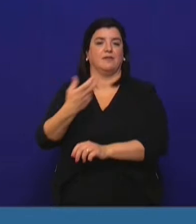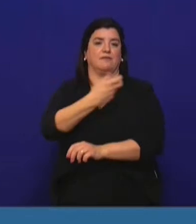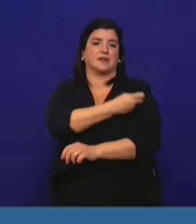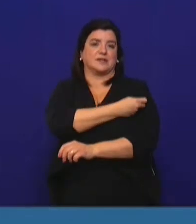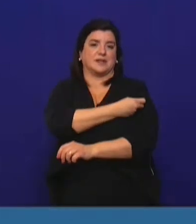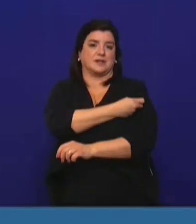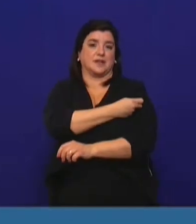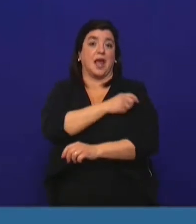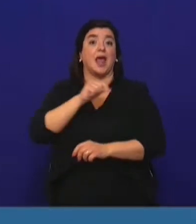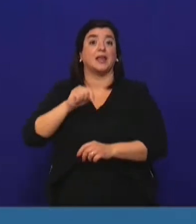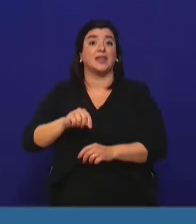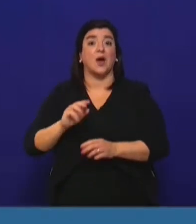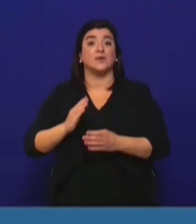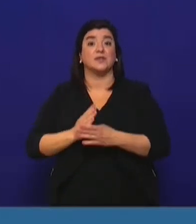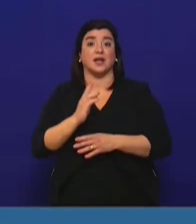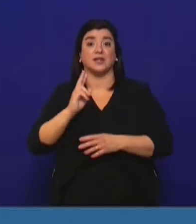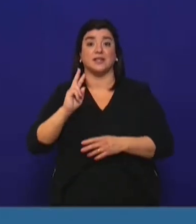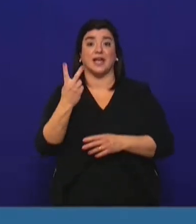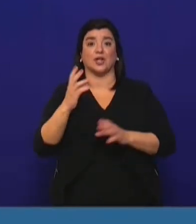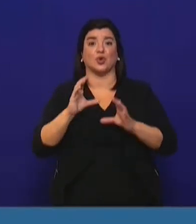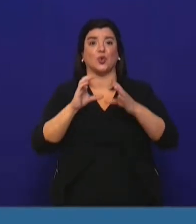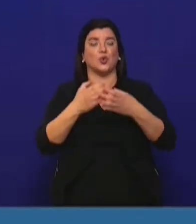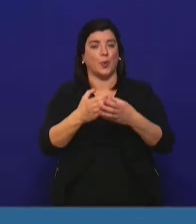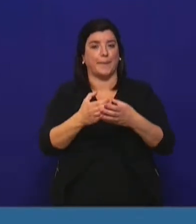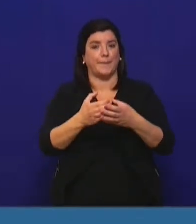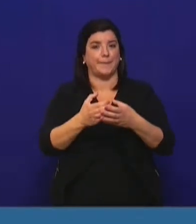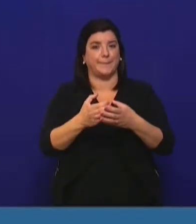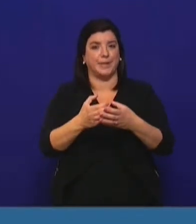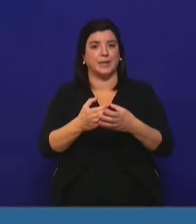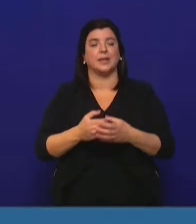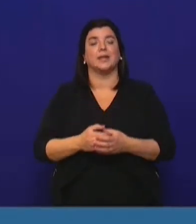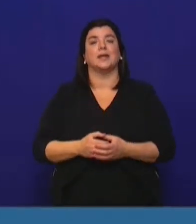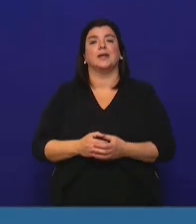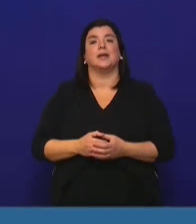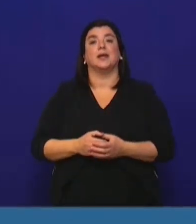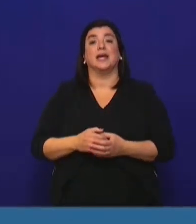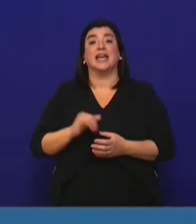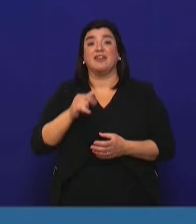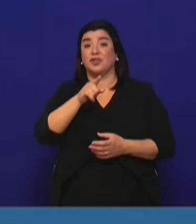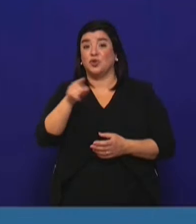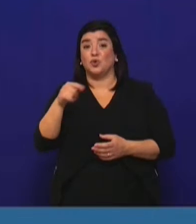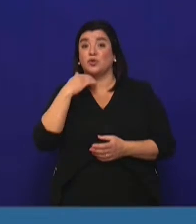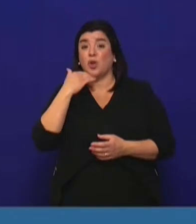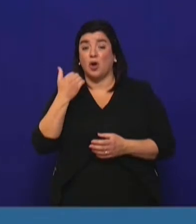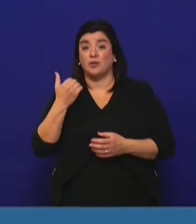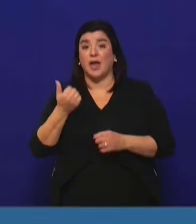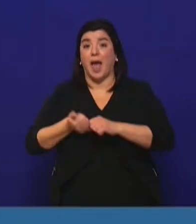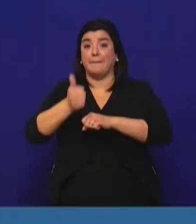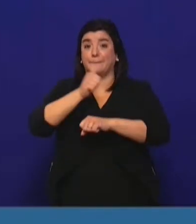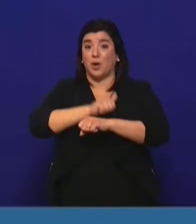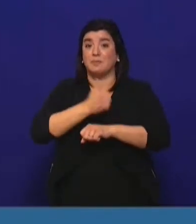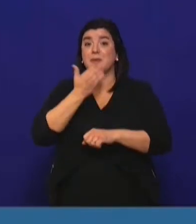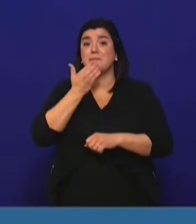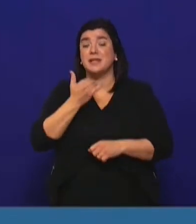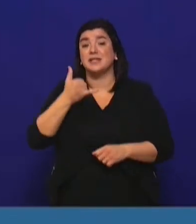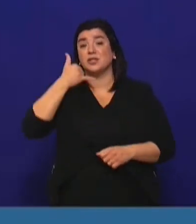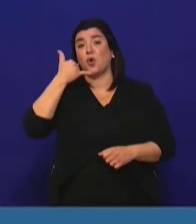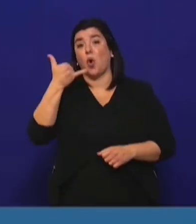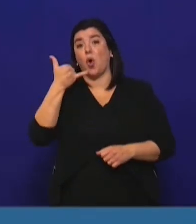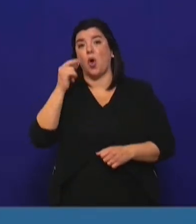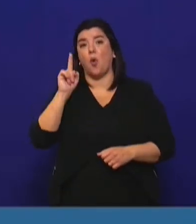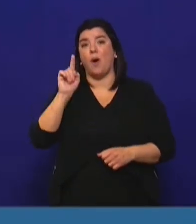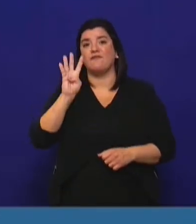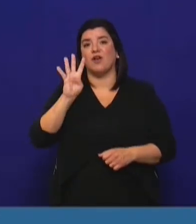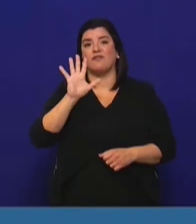vaccinated. If anyone did not receive the letter yet or does not have an appointment, kindly call us on 145. This week we